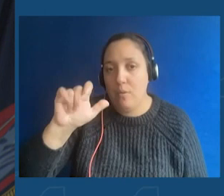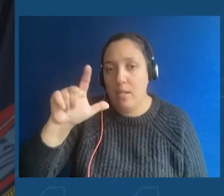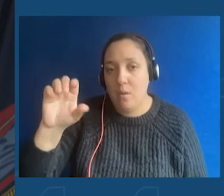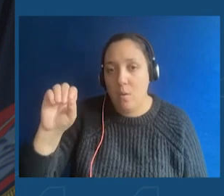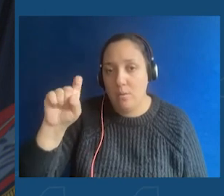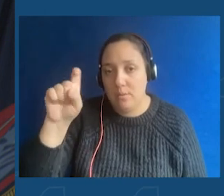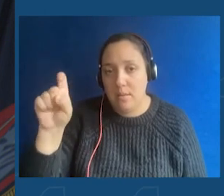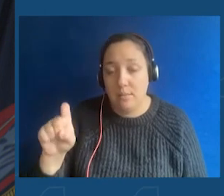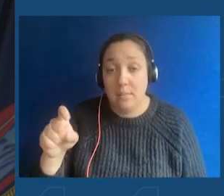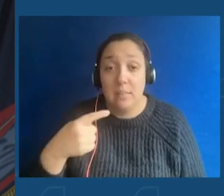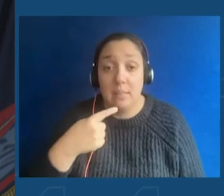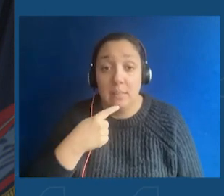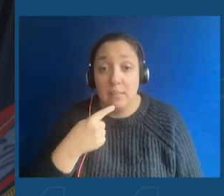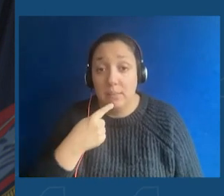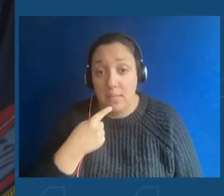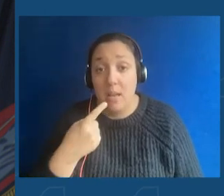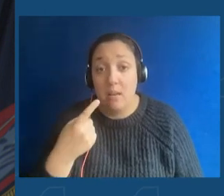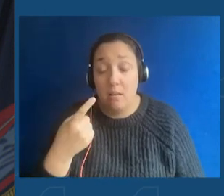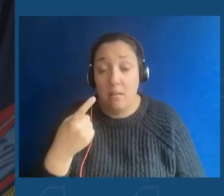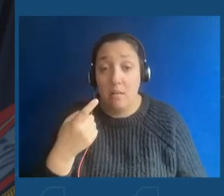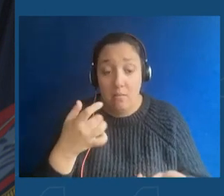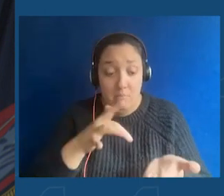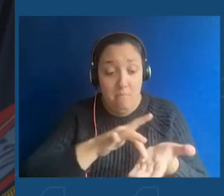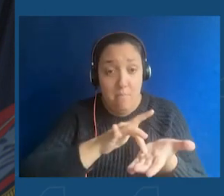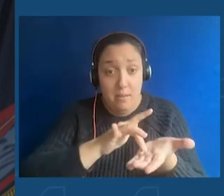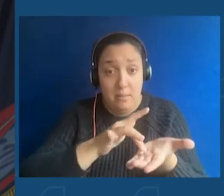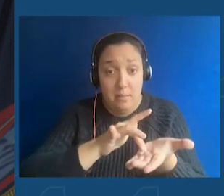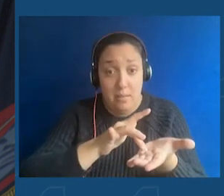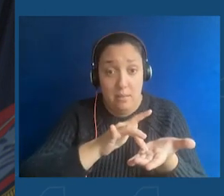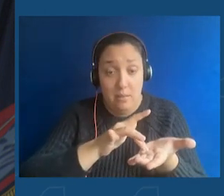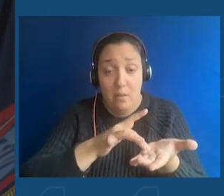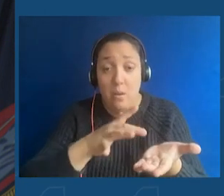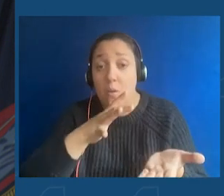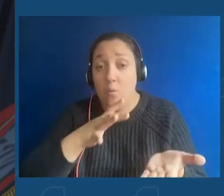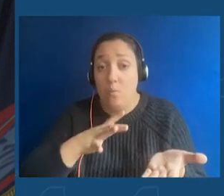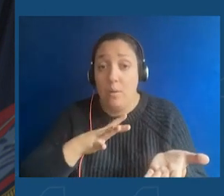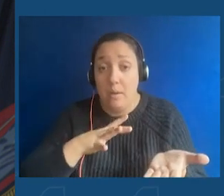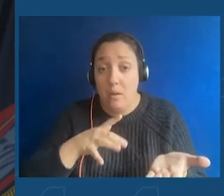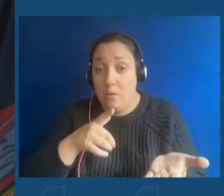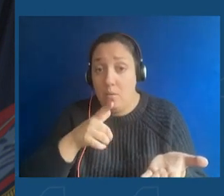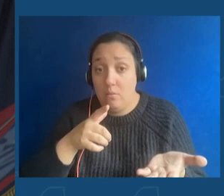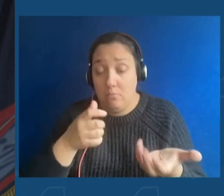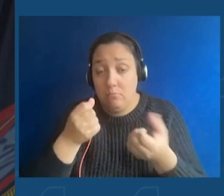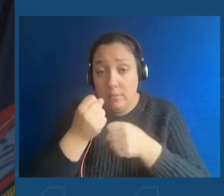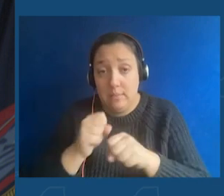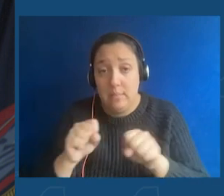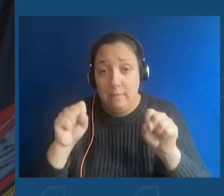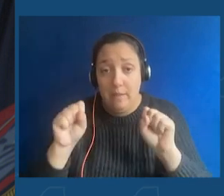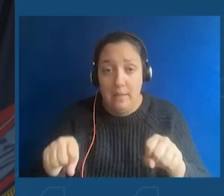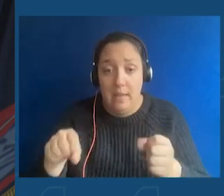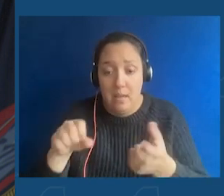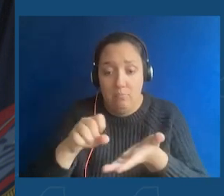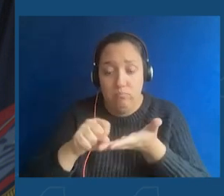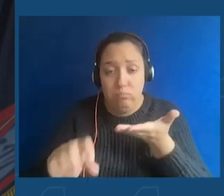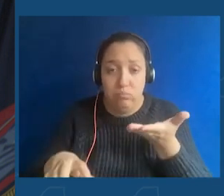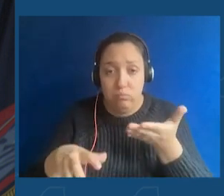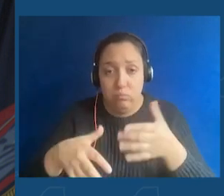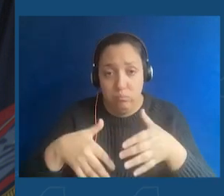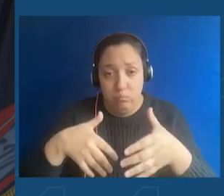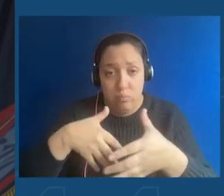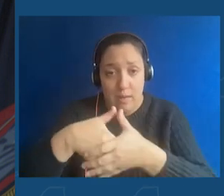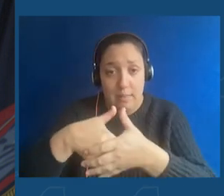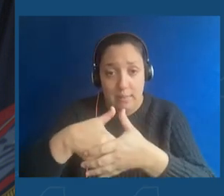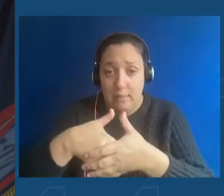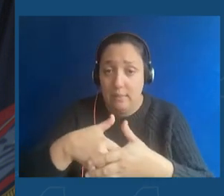medication that countless women have relied upon safely to terminate pregnancies or manage miscarriages, overruling